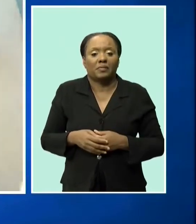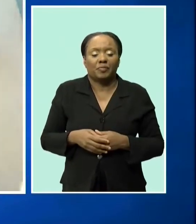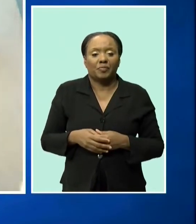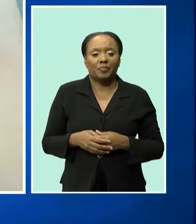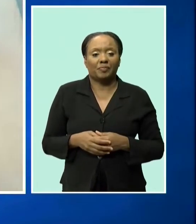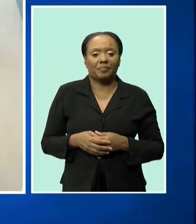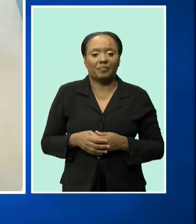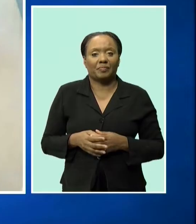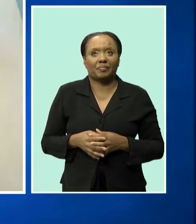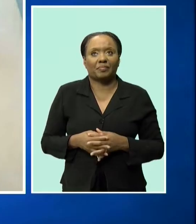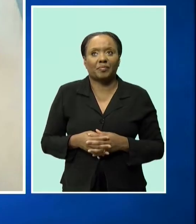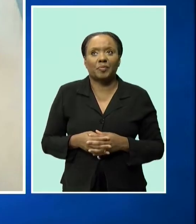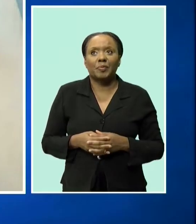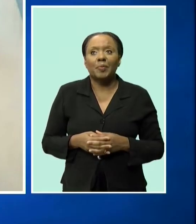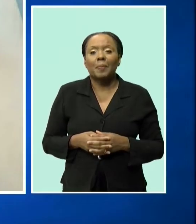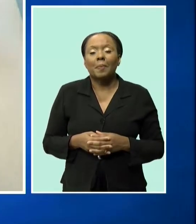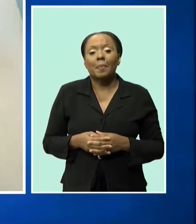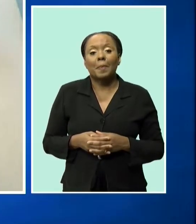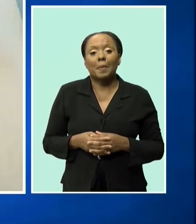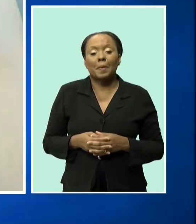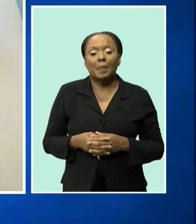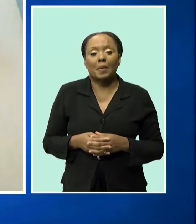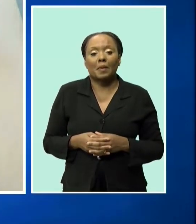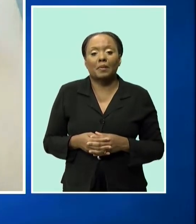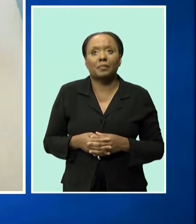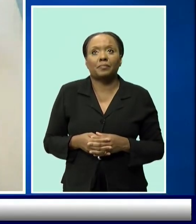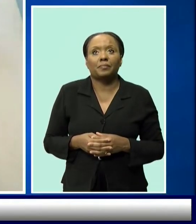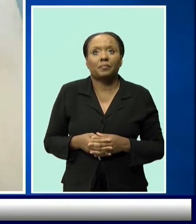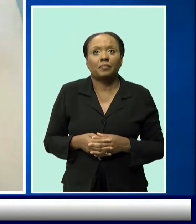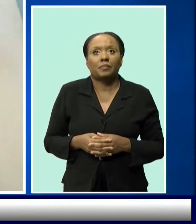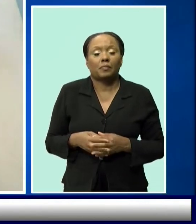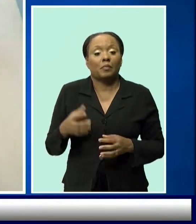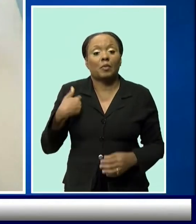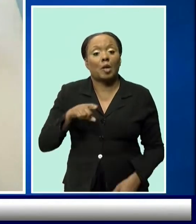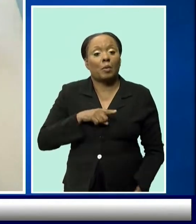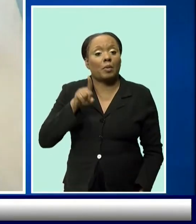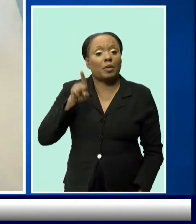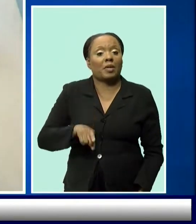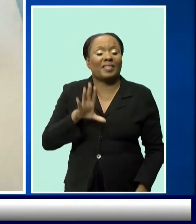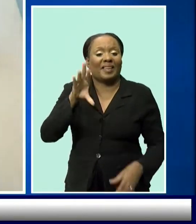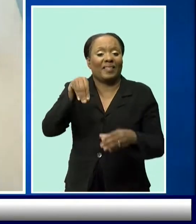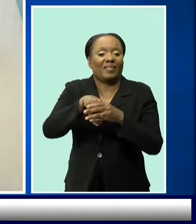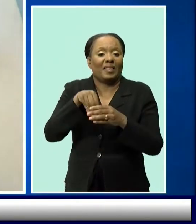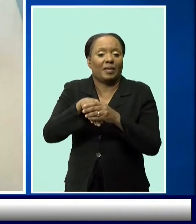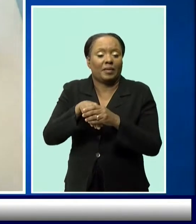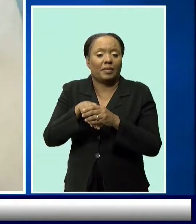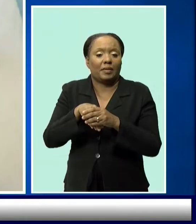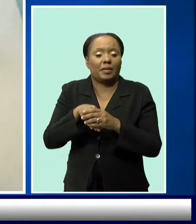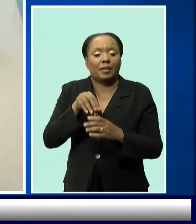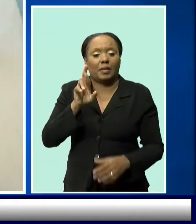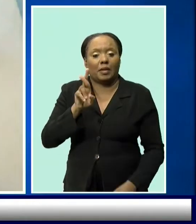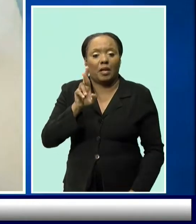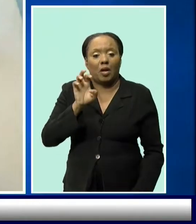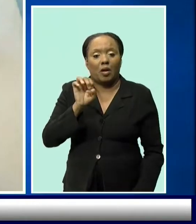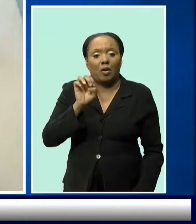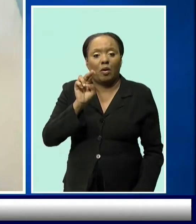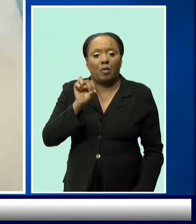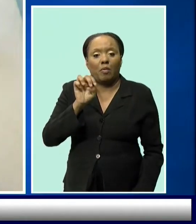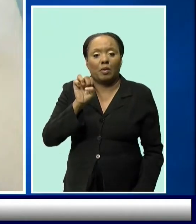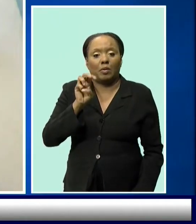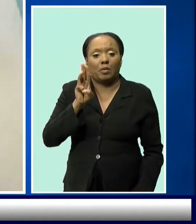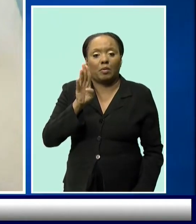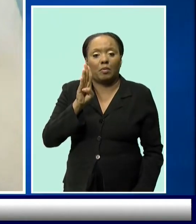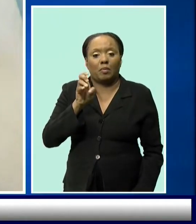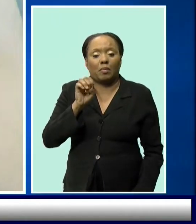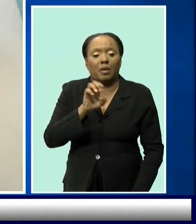Well, the need to invest in renewable energy is truly important for our population.